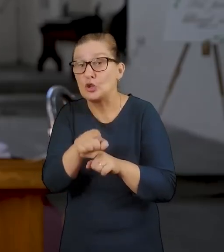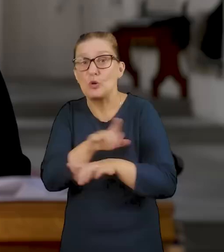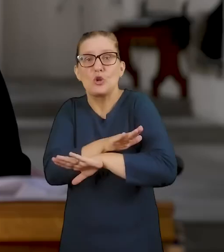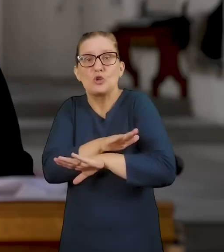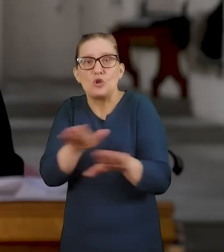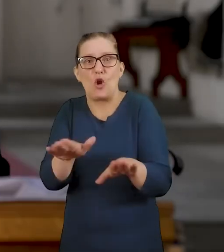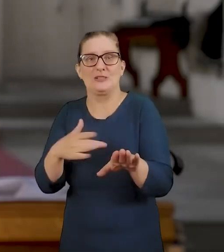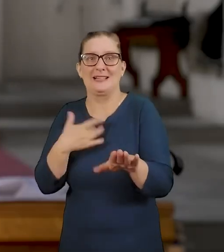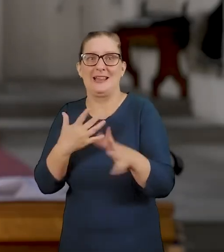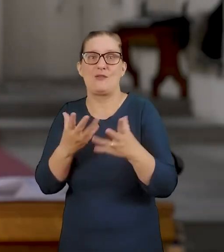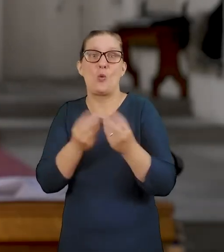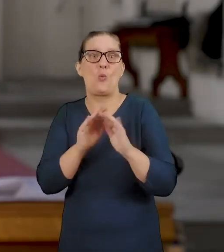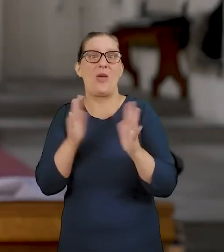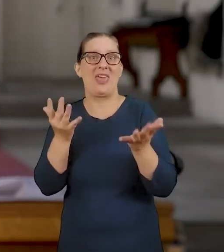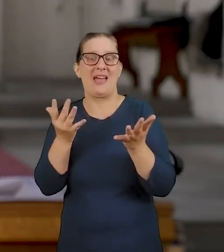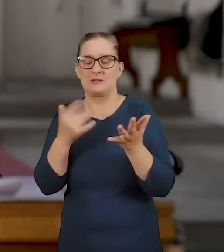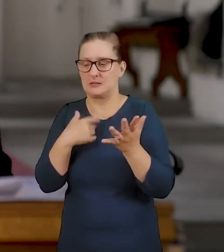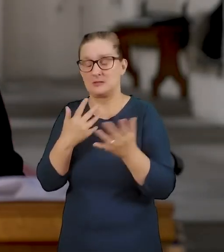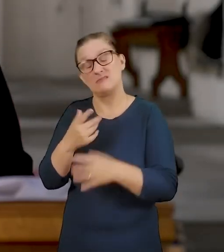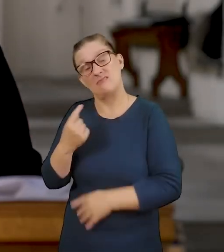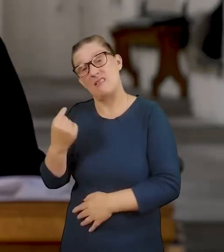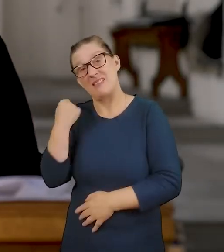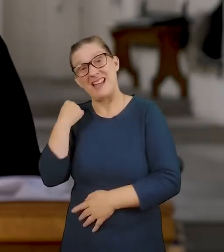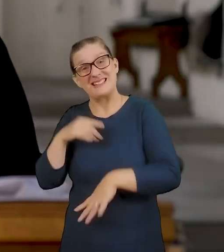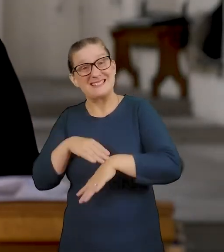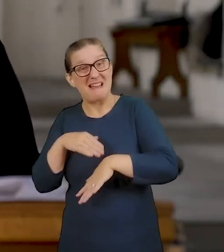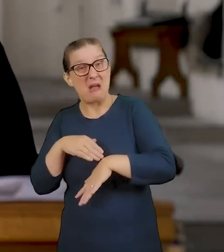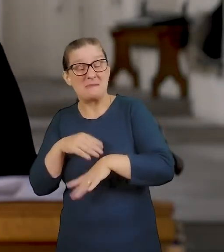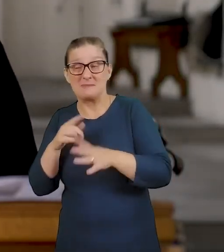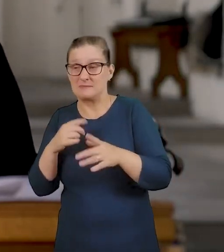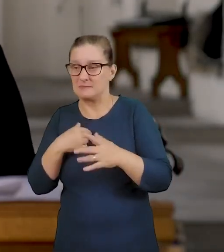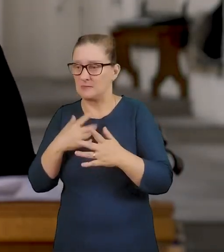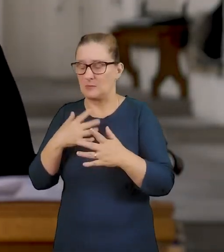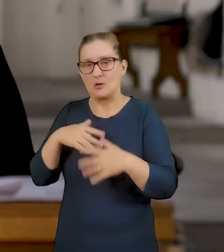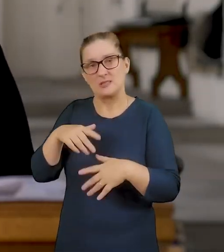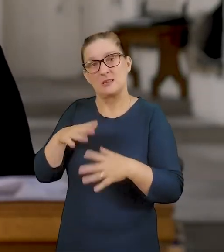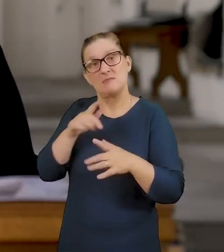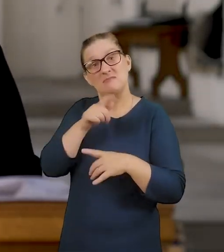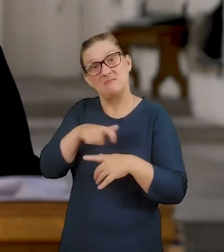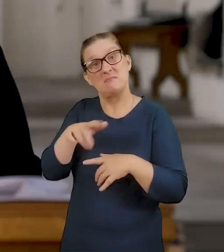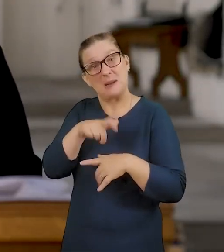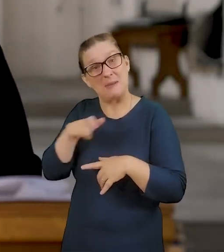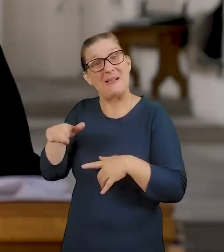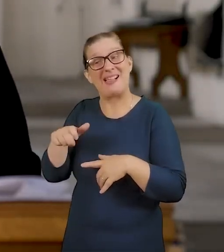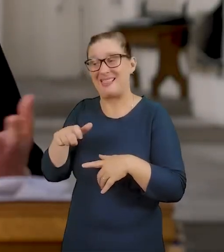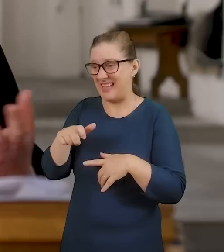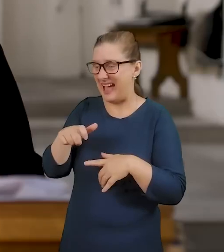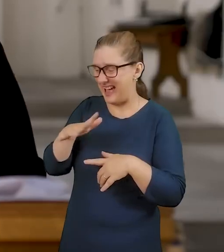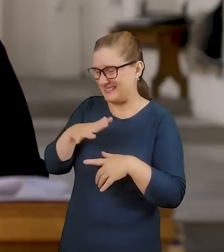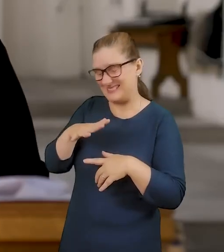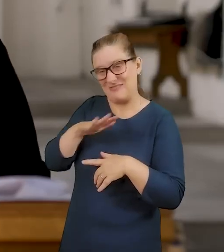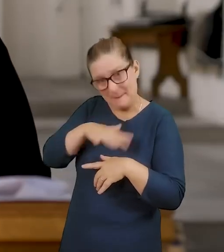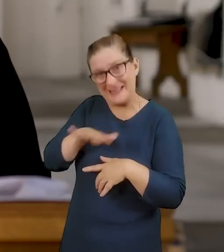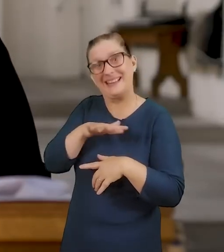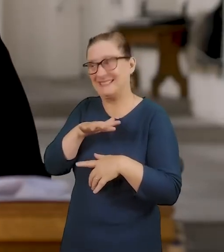without? In biblical times, the most important thing to people was home, land, and familial relationships. So not